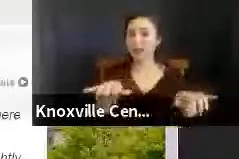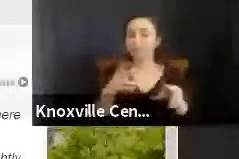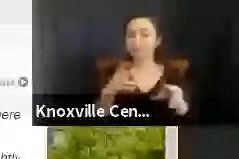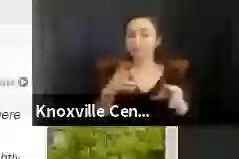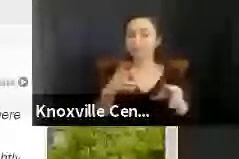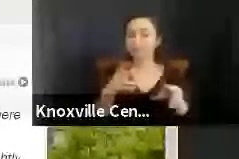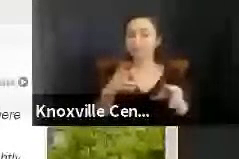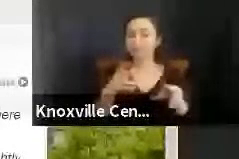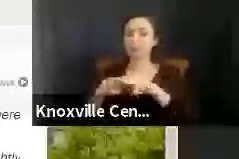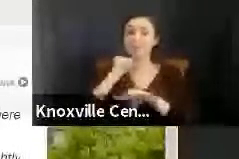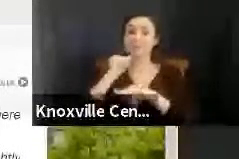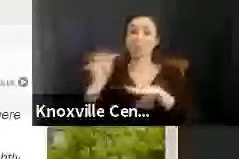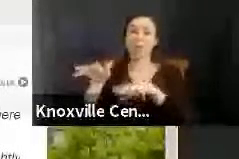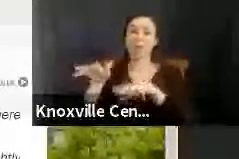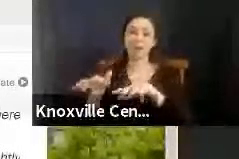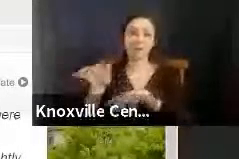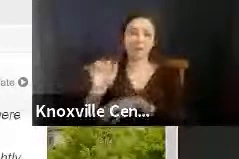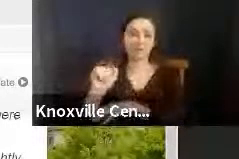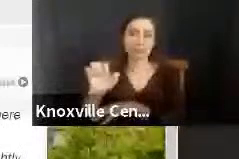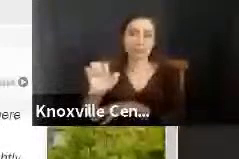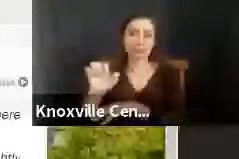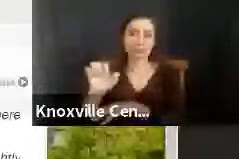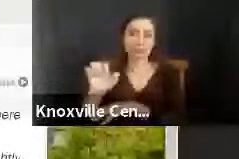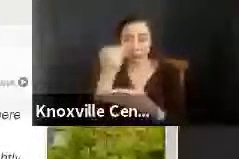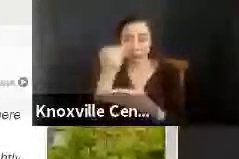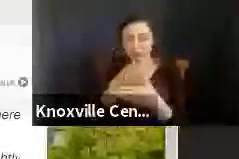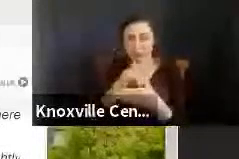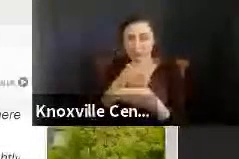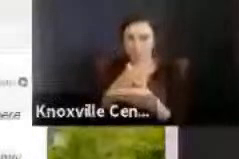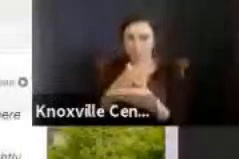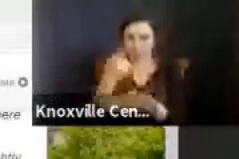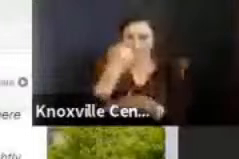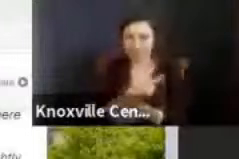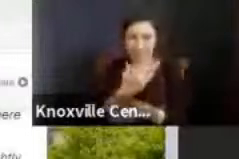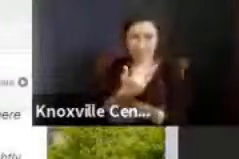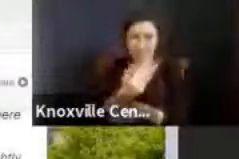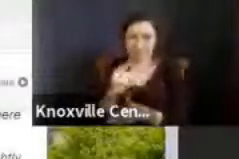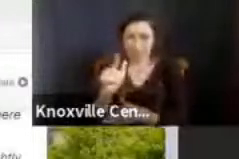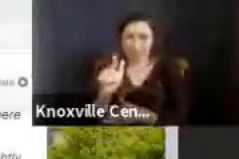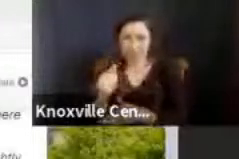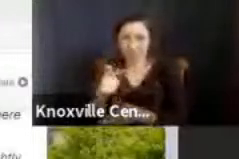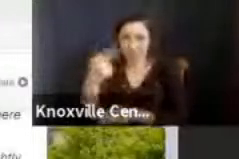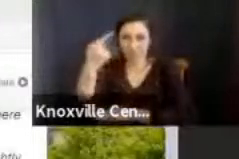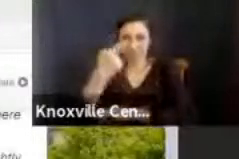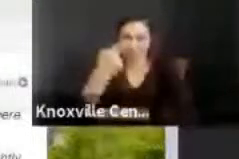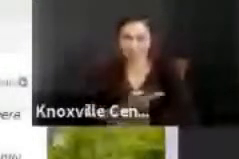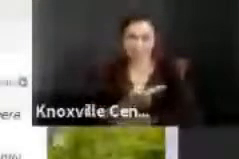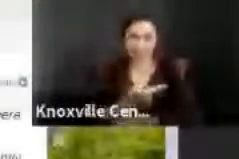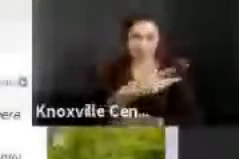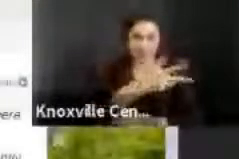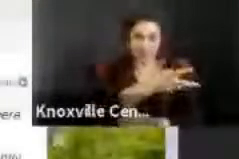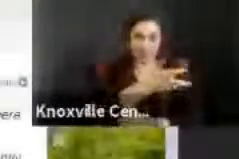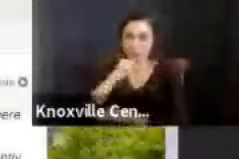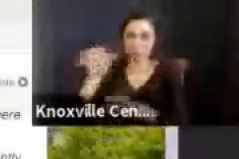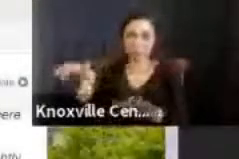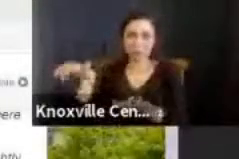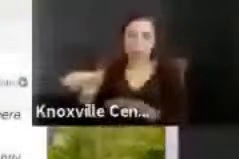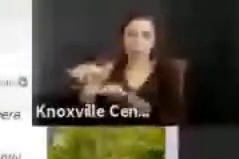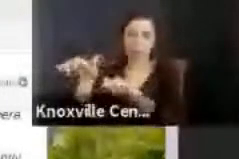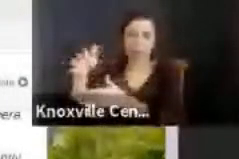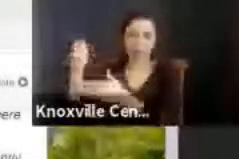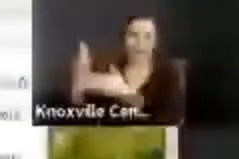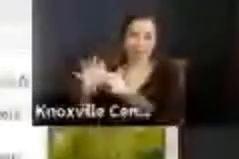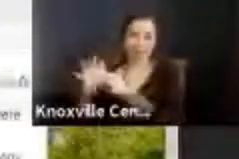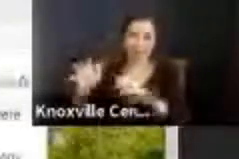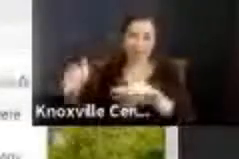because anybody who was in between days 15 to 21 got pulled to the inactive section. So that's